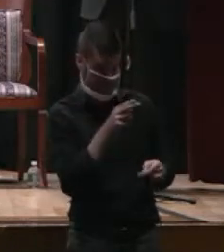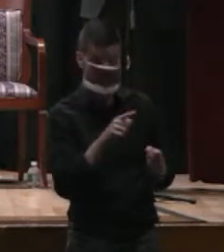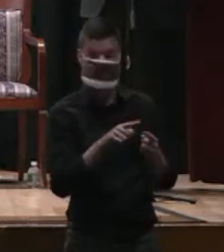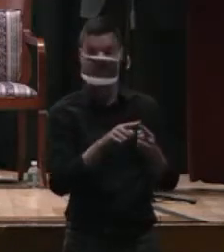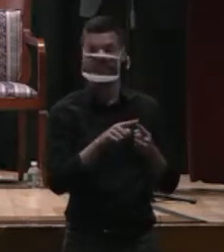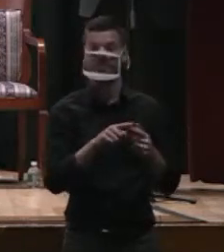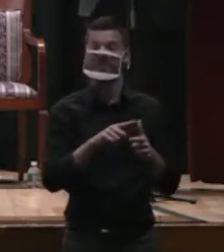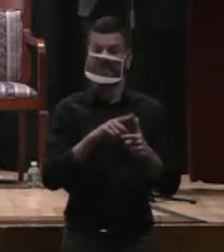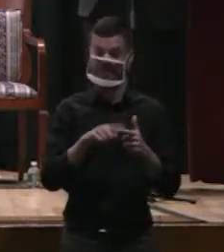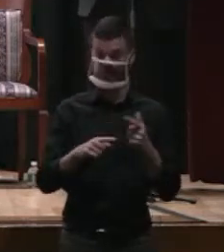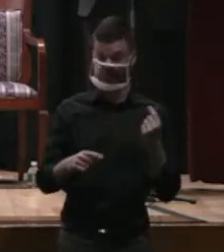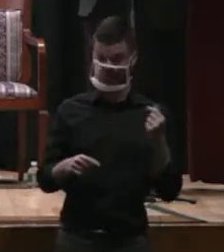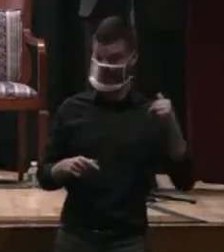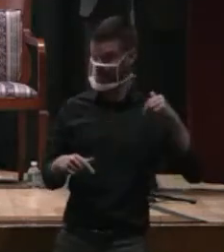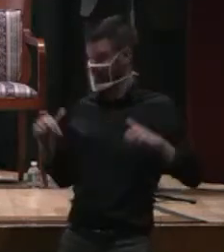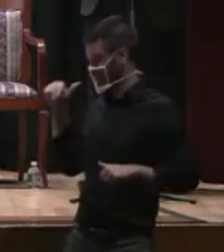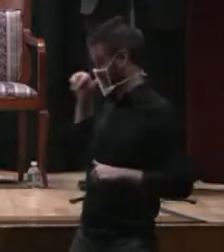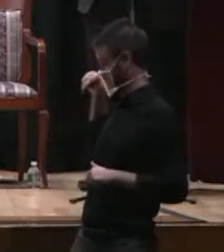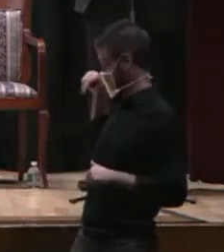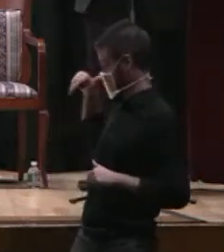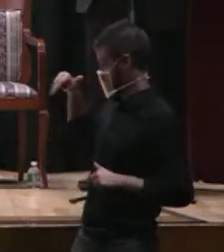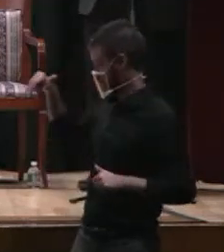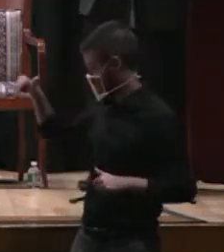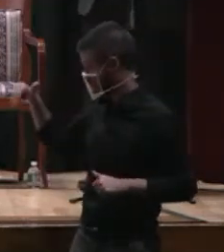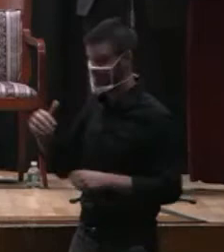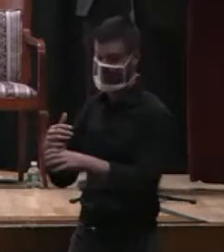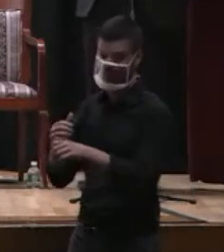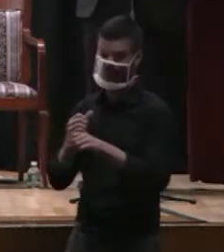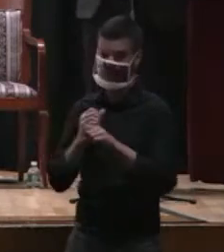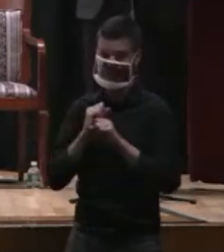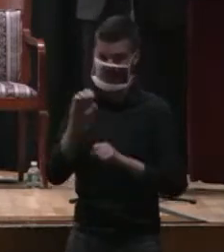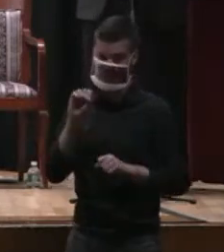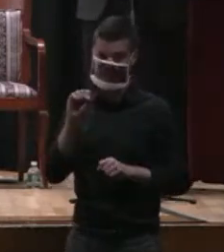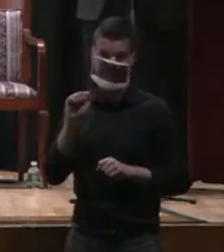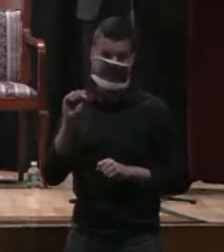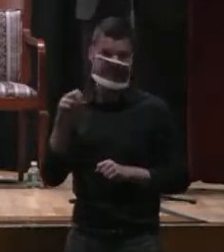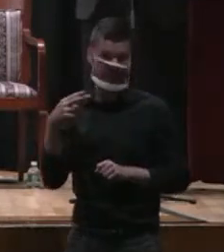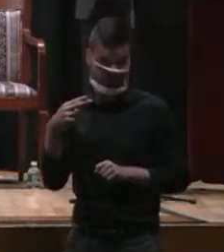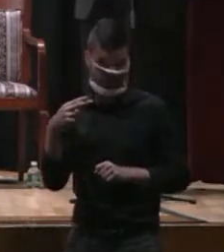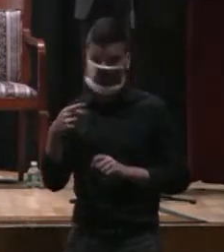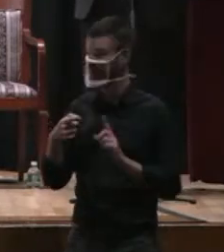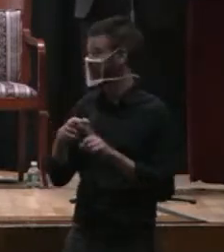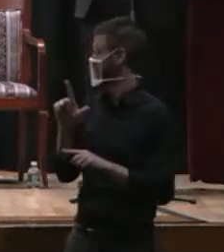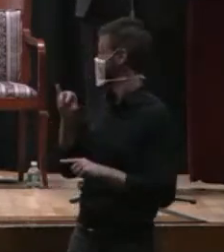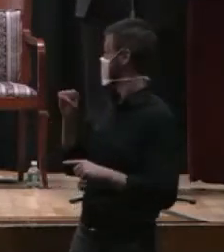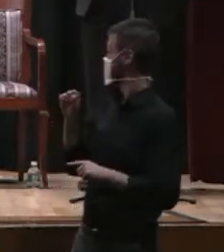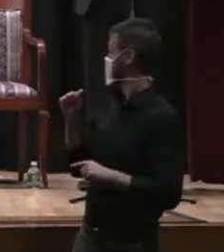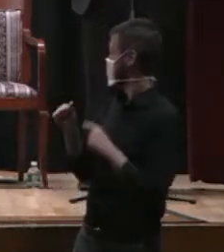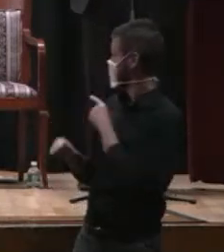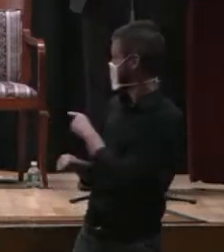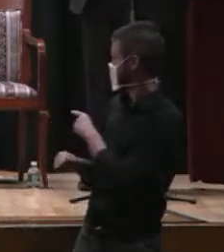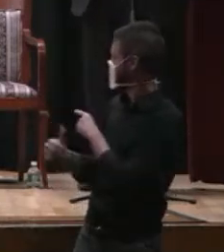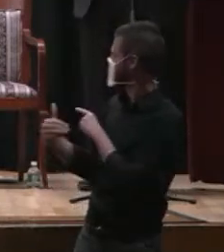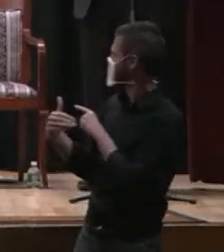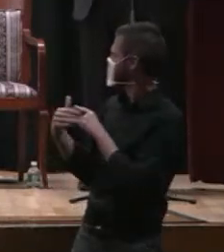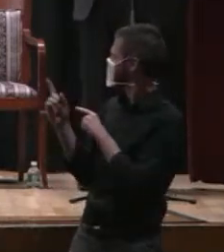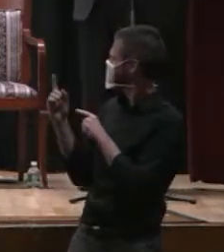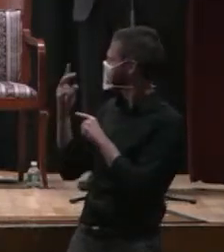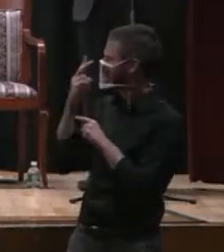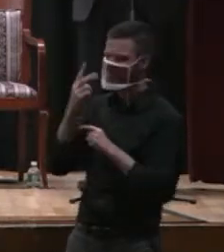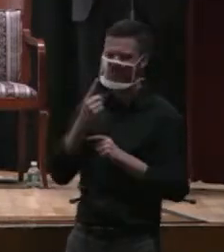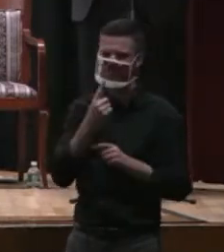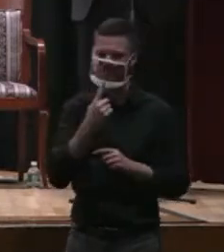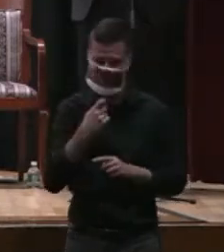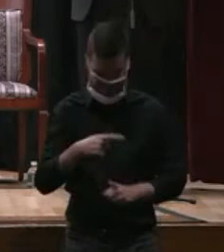you get to proceed across the stage. You'll get a sash from Lisa Brophy. There's a red